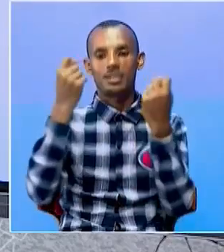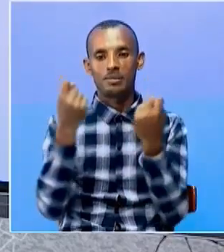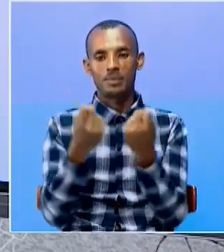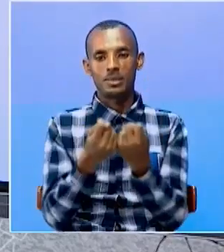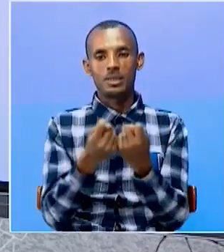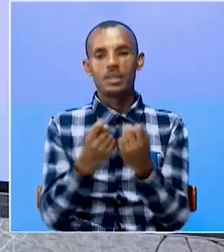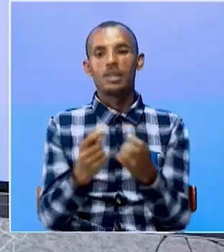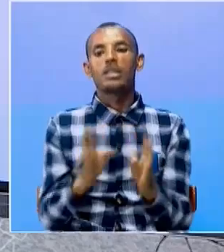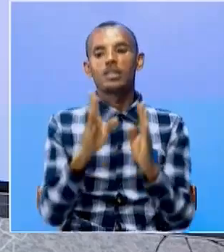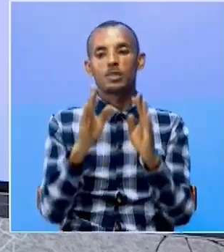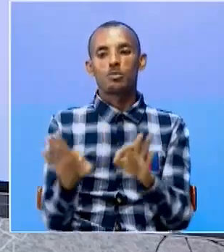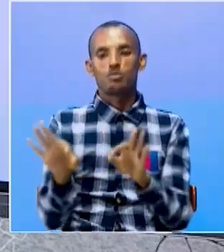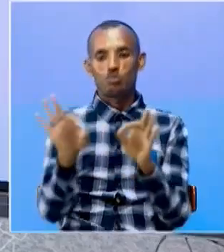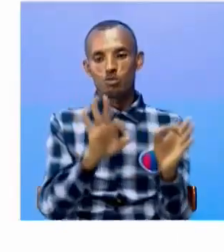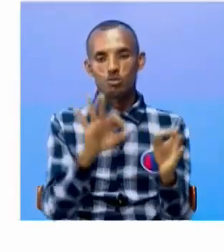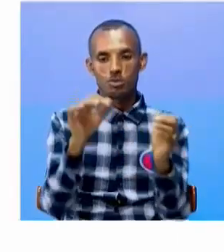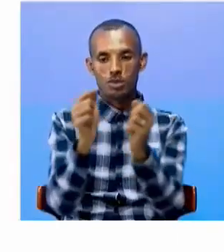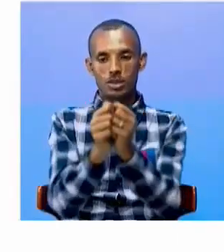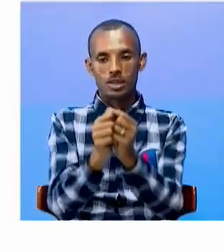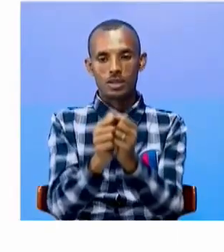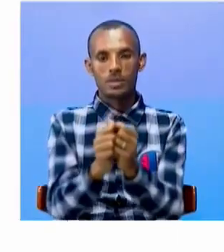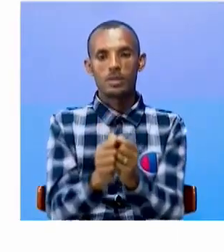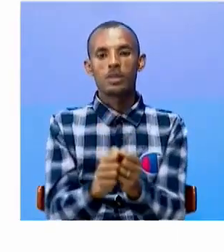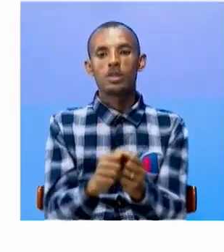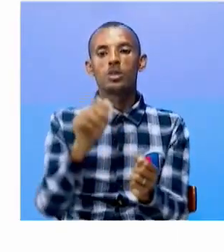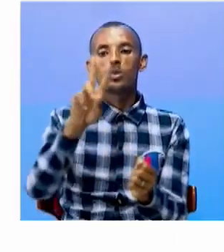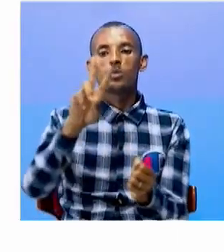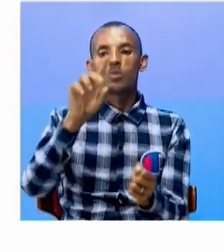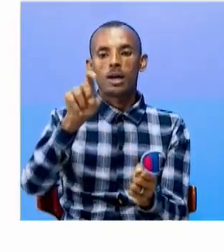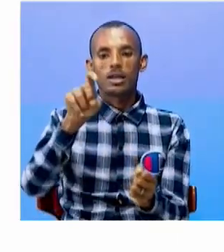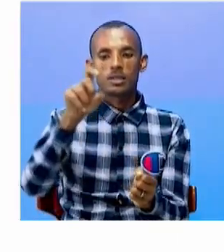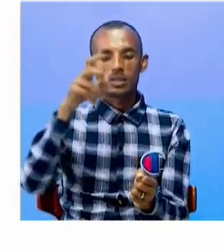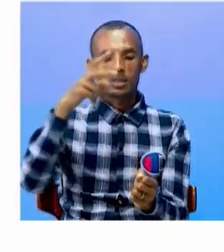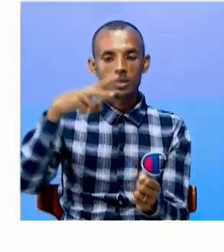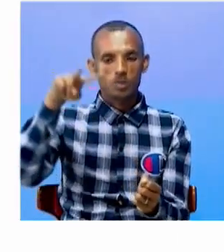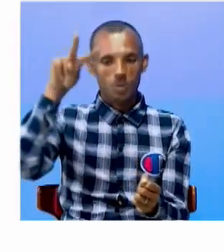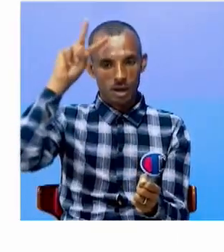them together. 2x squared